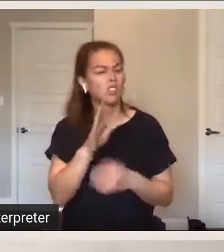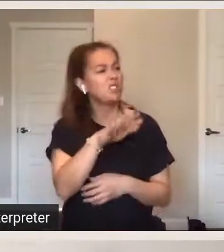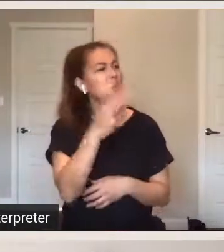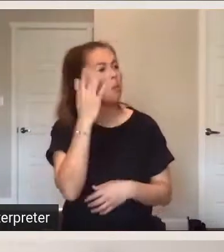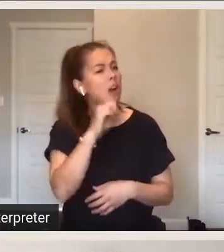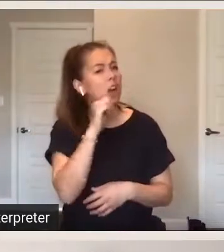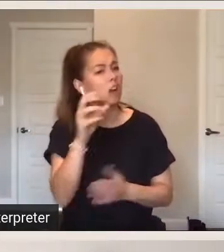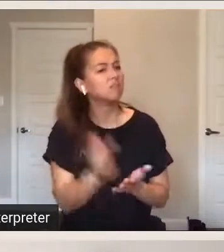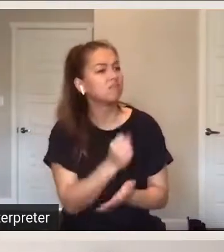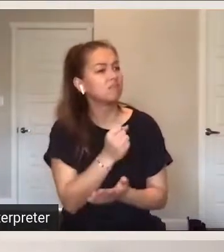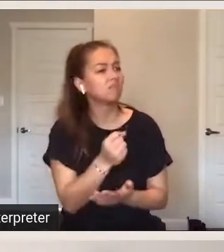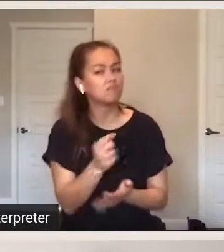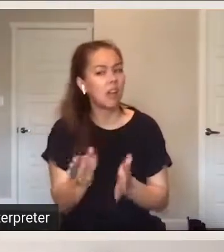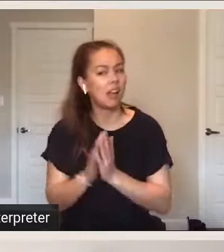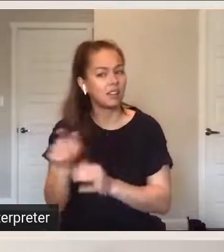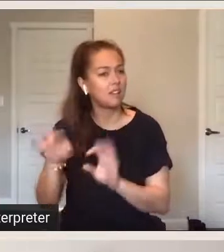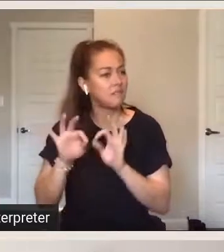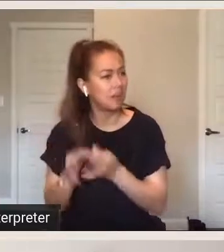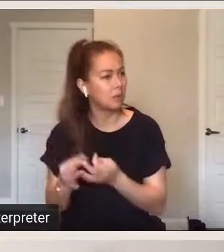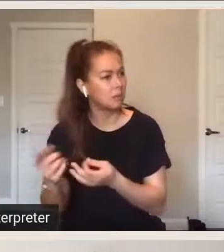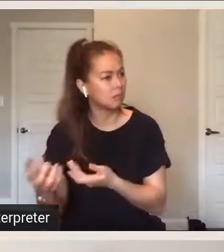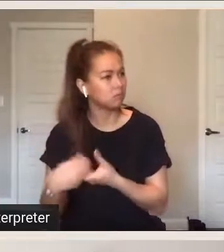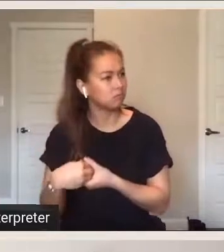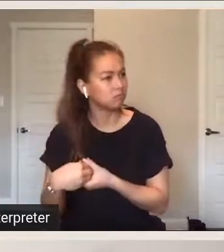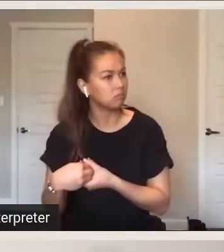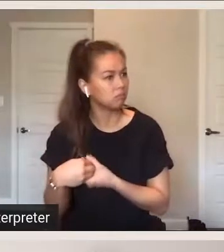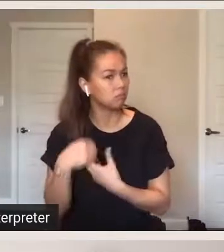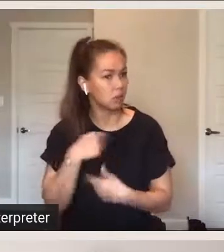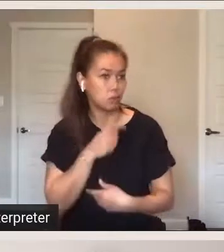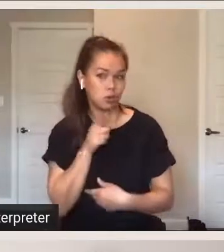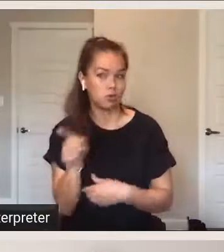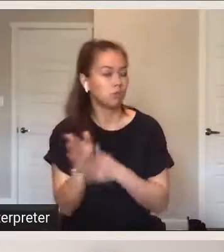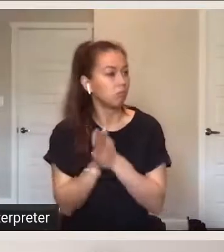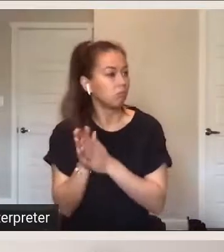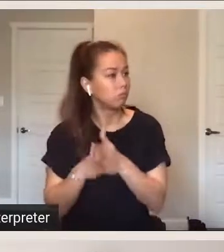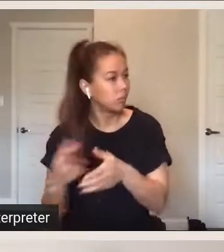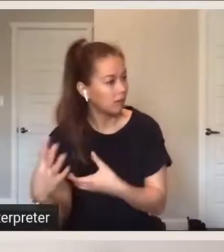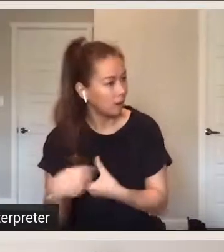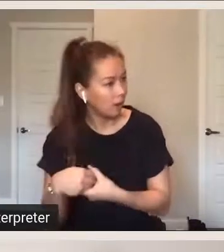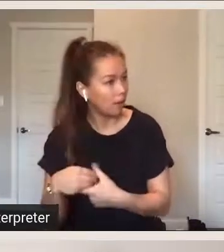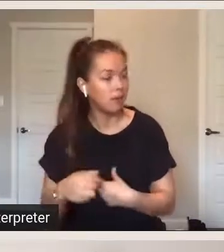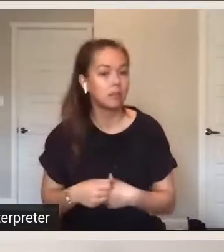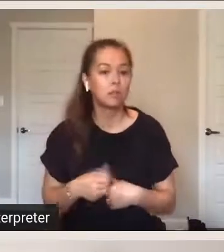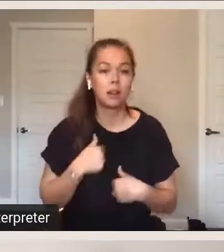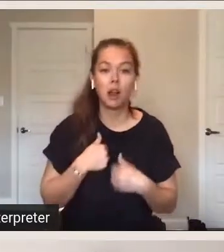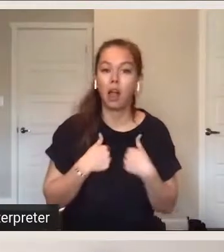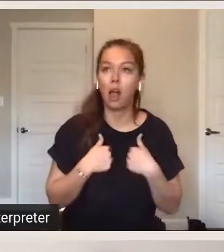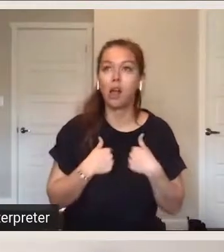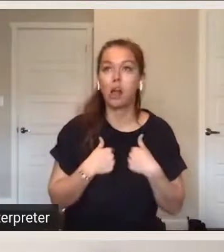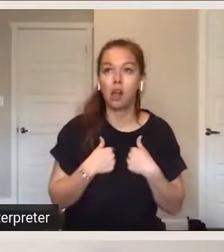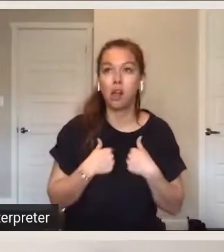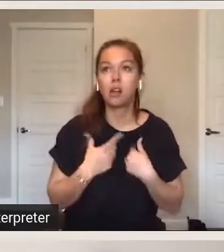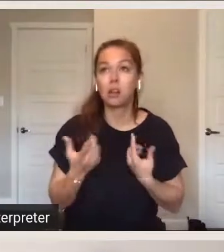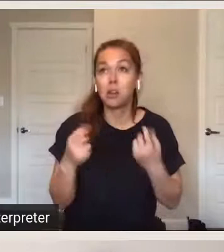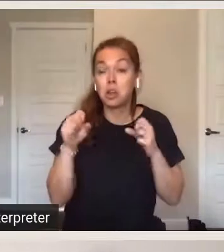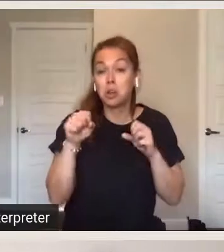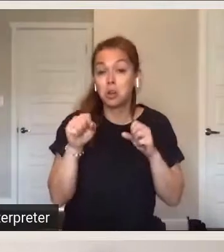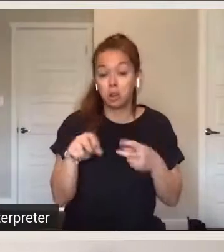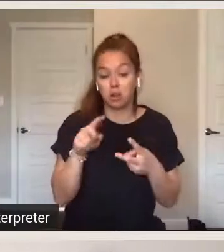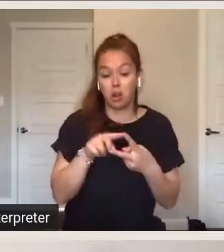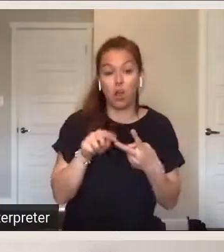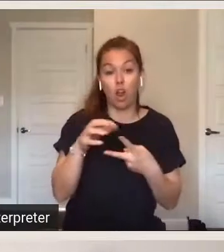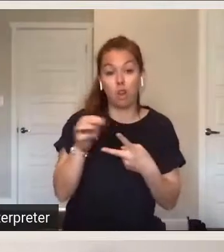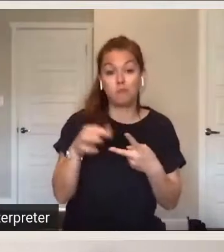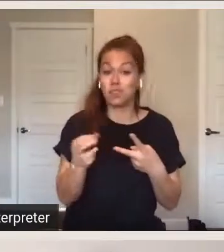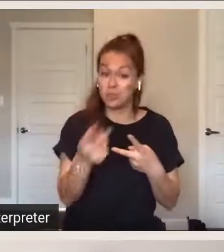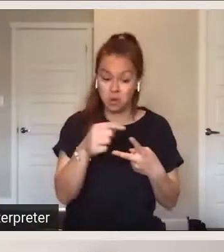And yeah, and then at that point, it was a fork. I could have just waited a whole year to make this film, trying to find the